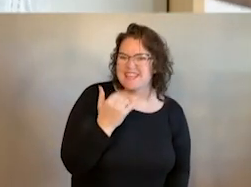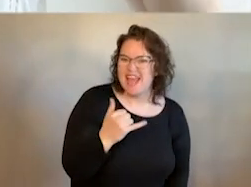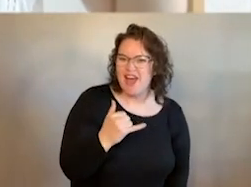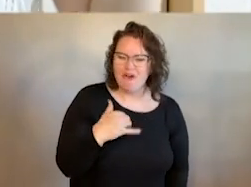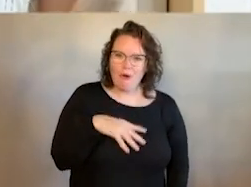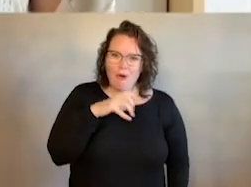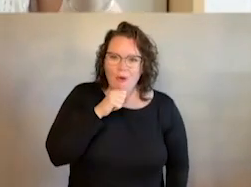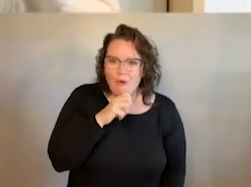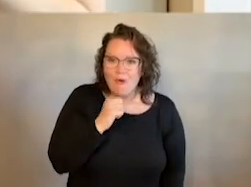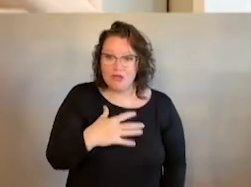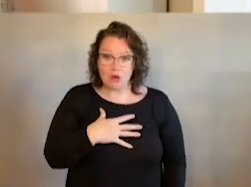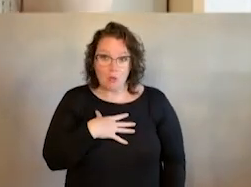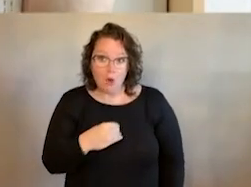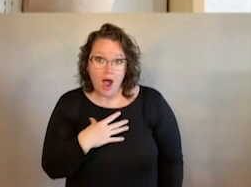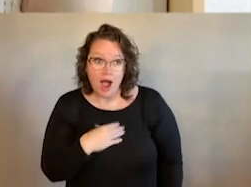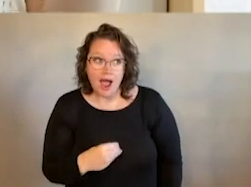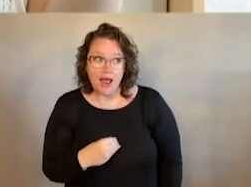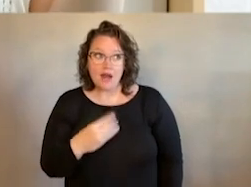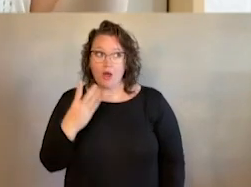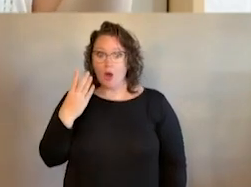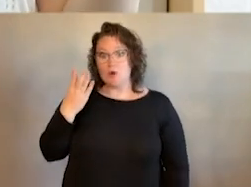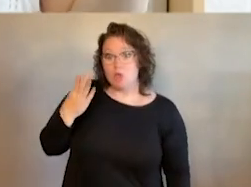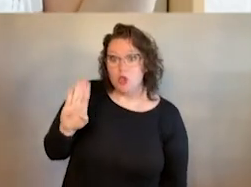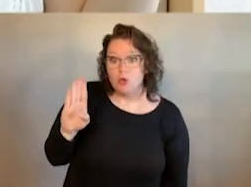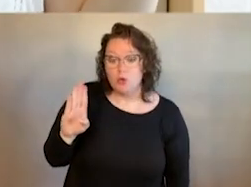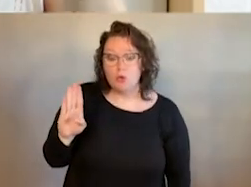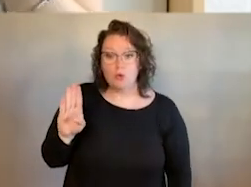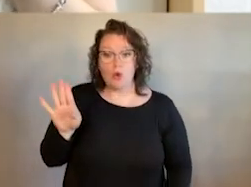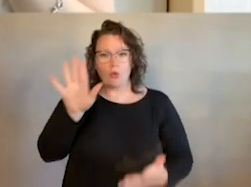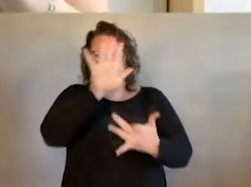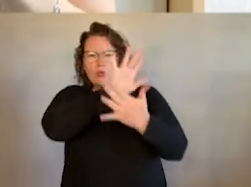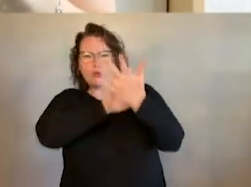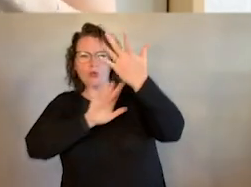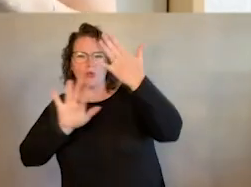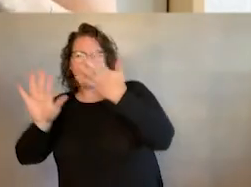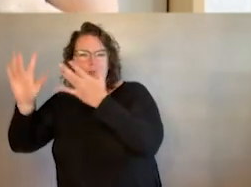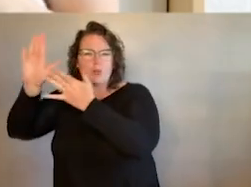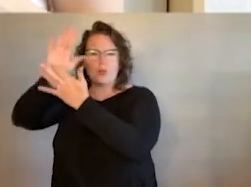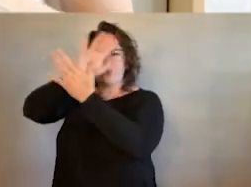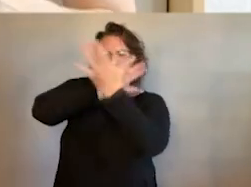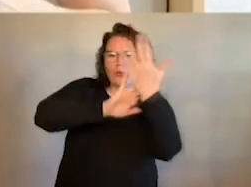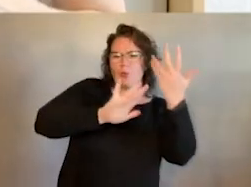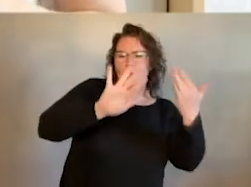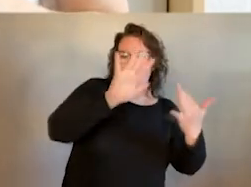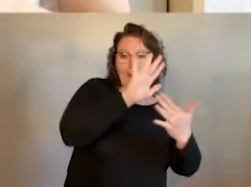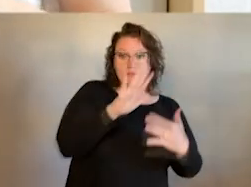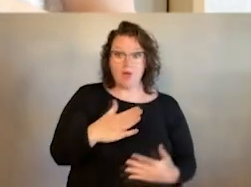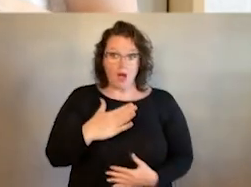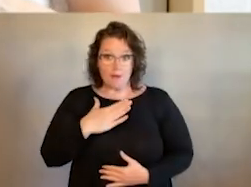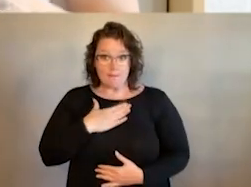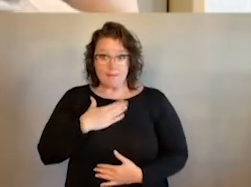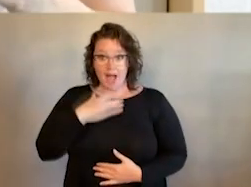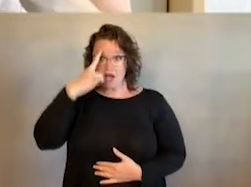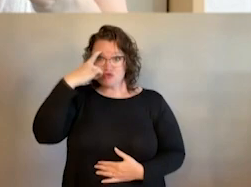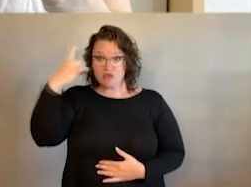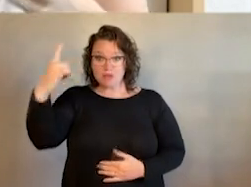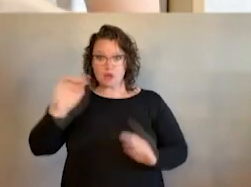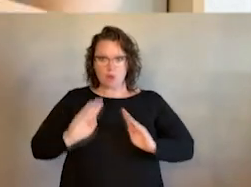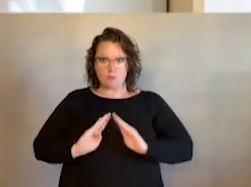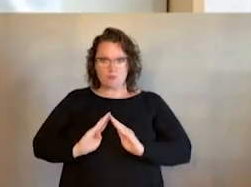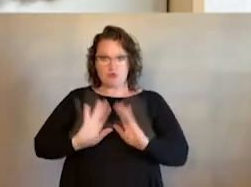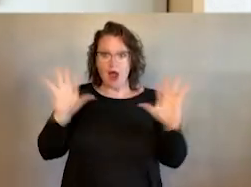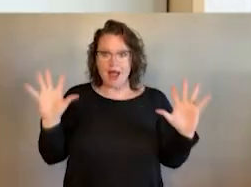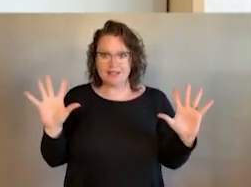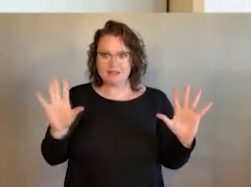and orange and white and blue all swirling across the screen. My dreams are